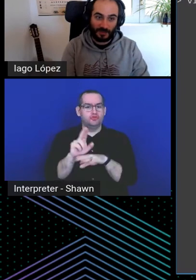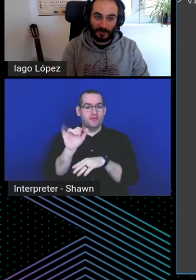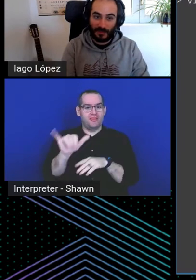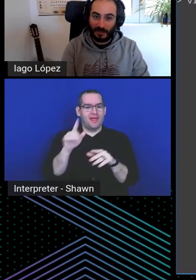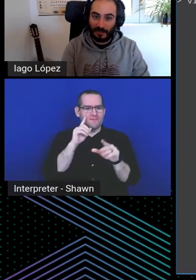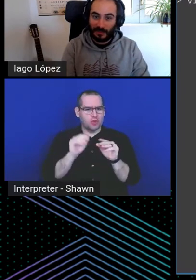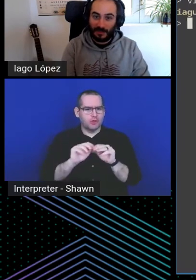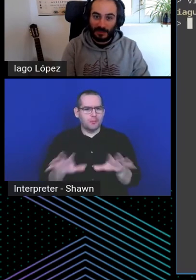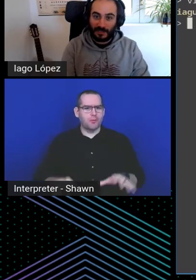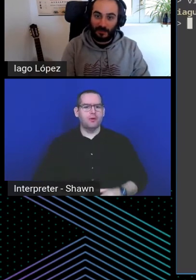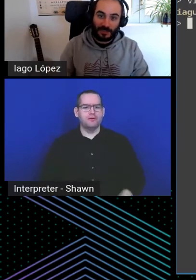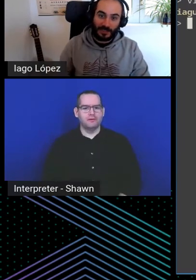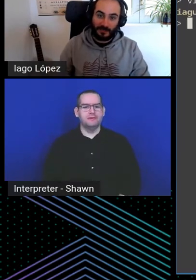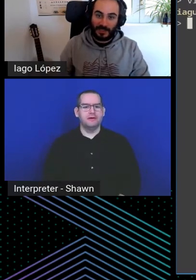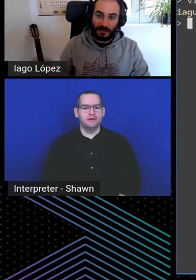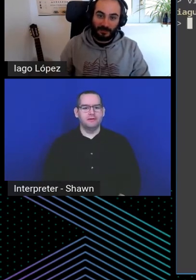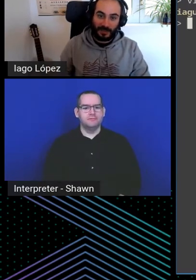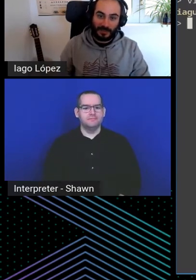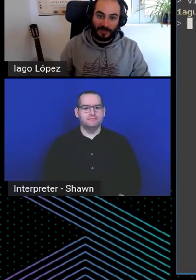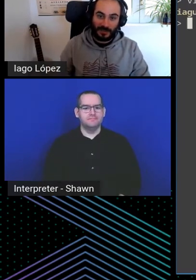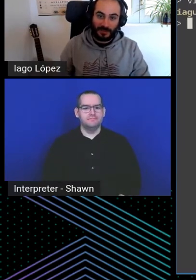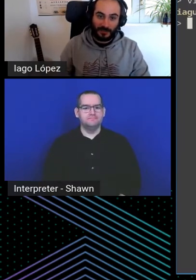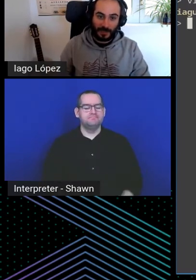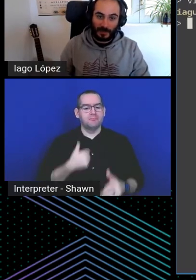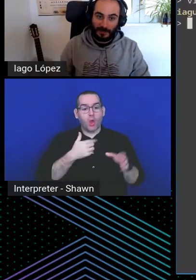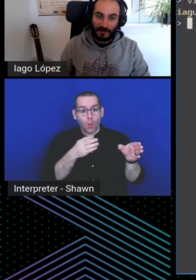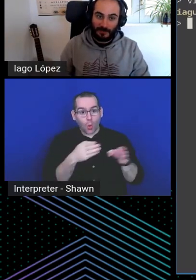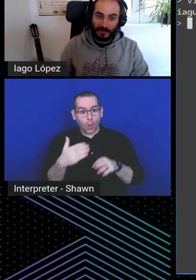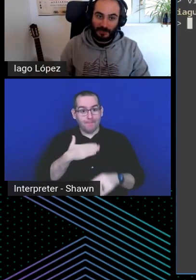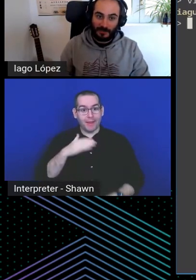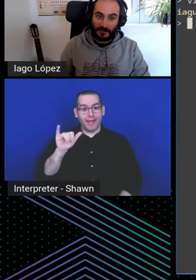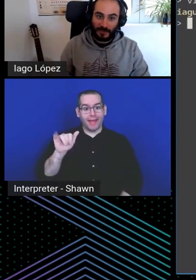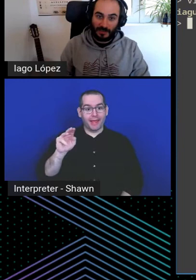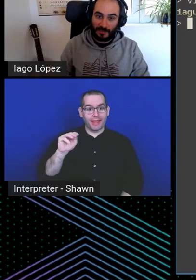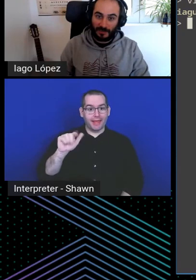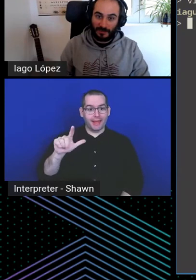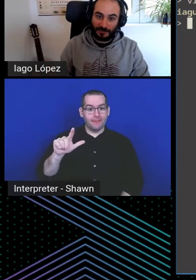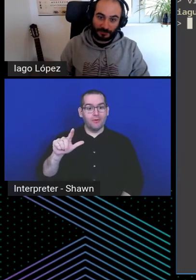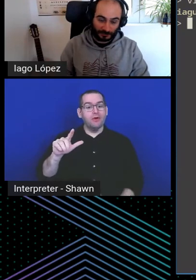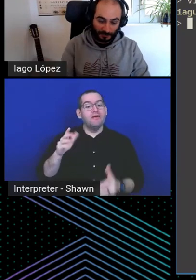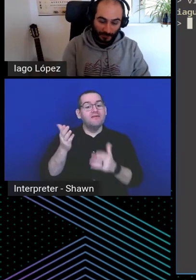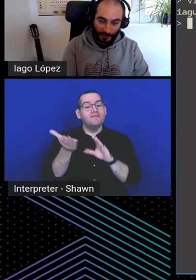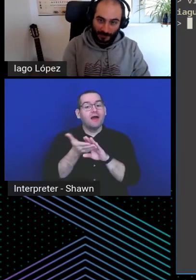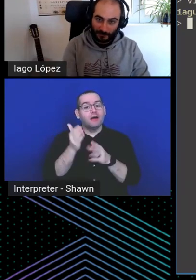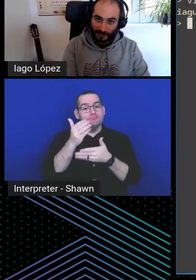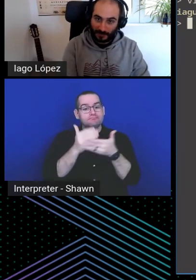it. So I organize my YAML files here by